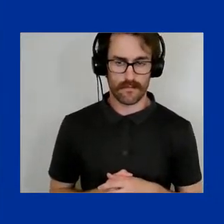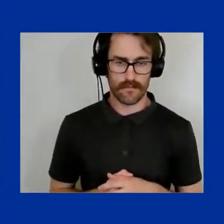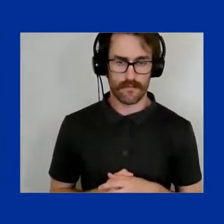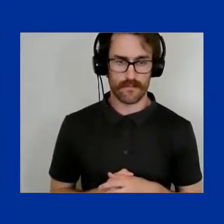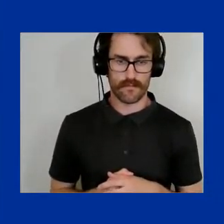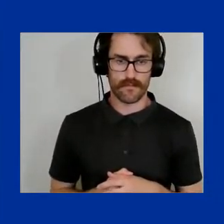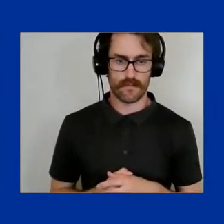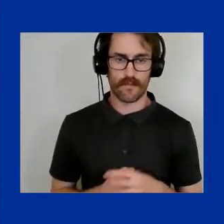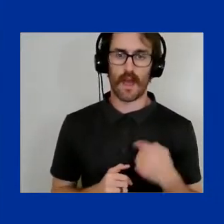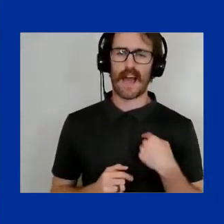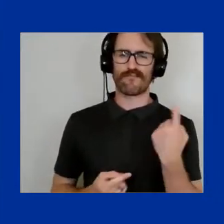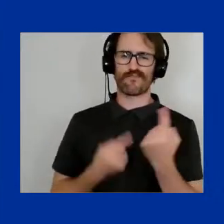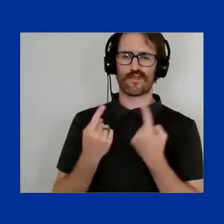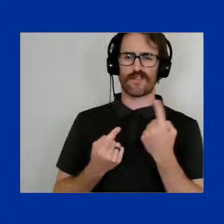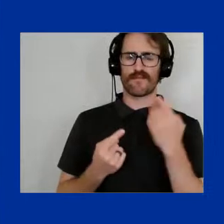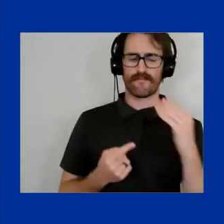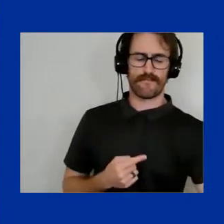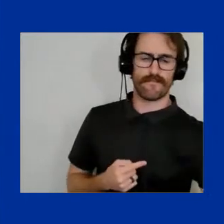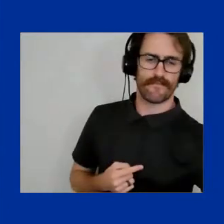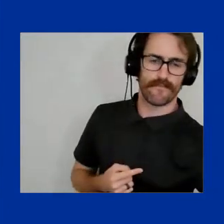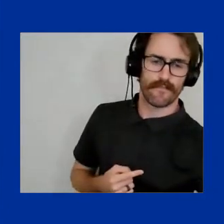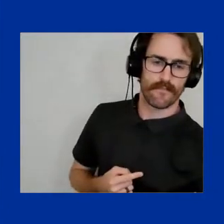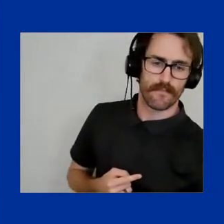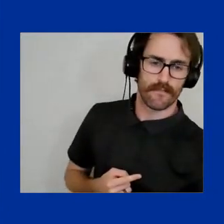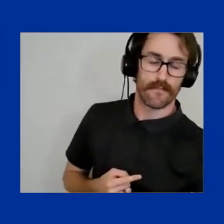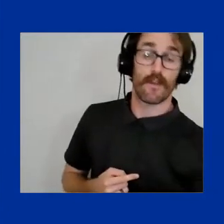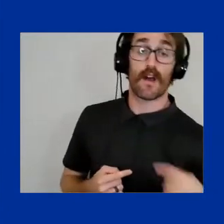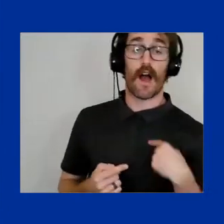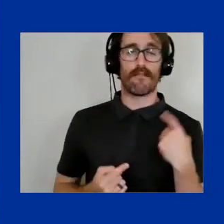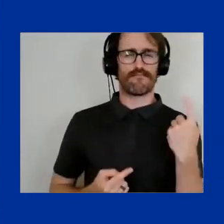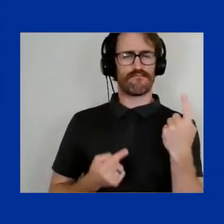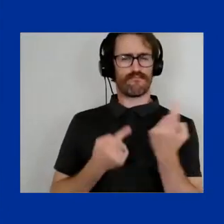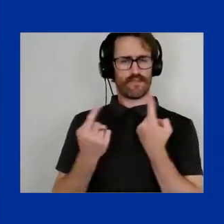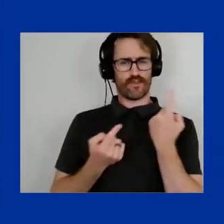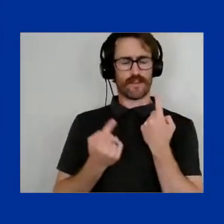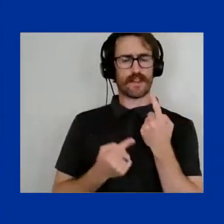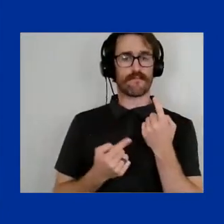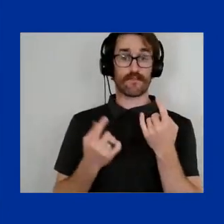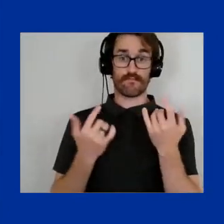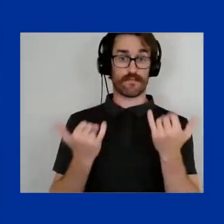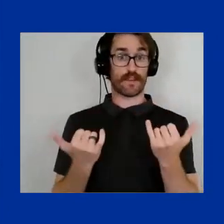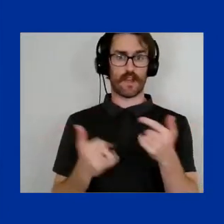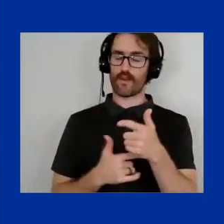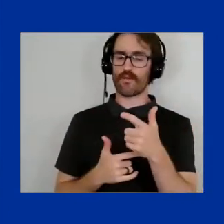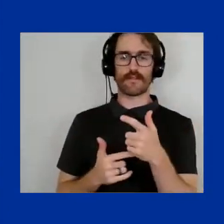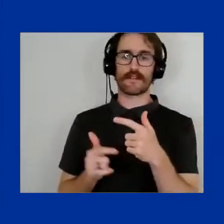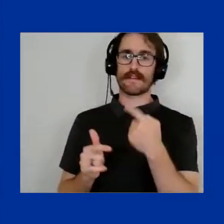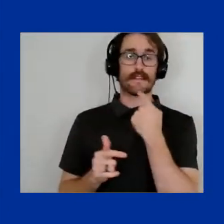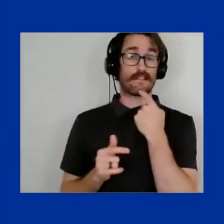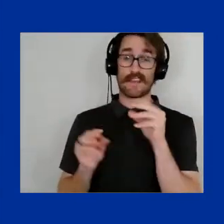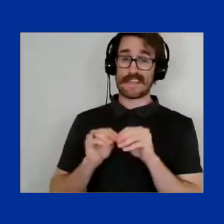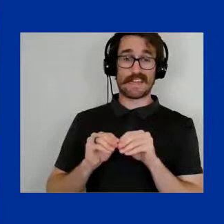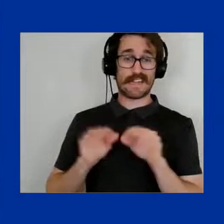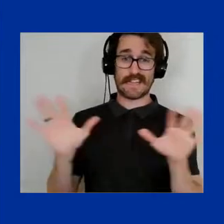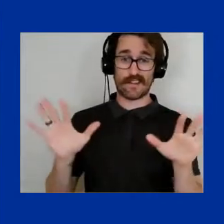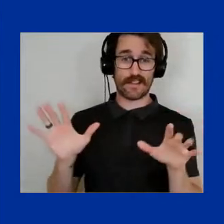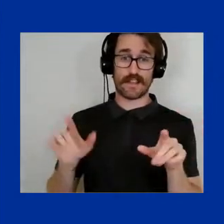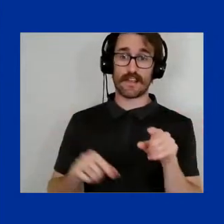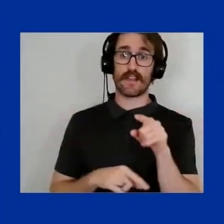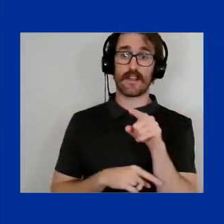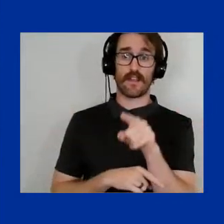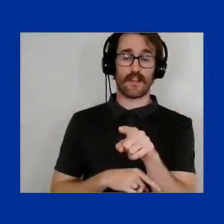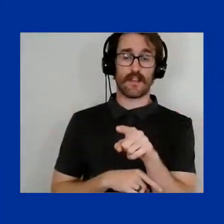where you've explained pretty clearly today that the path we're on is very